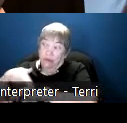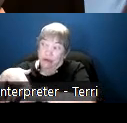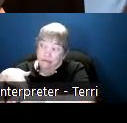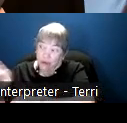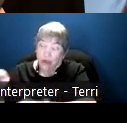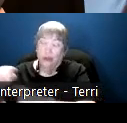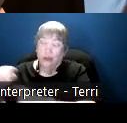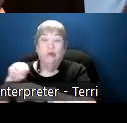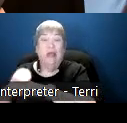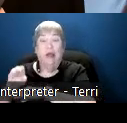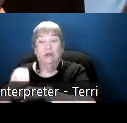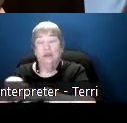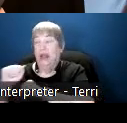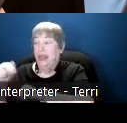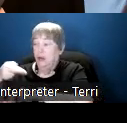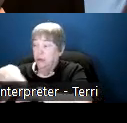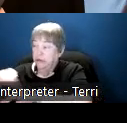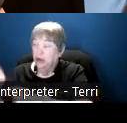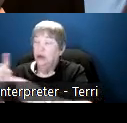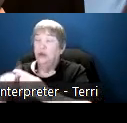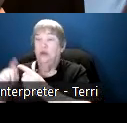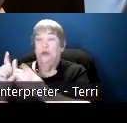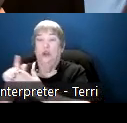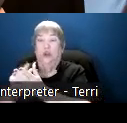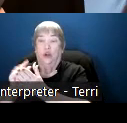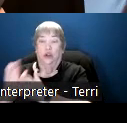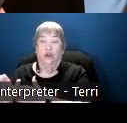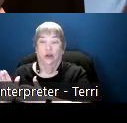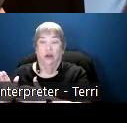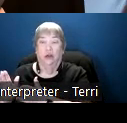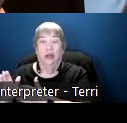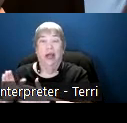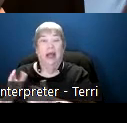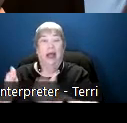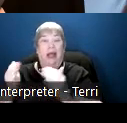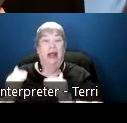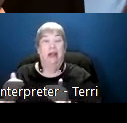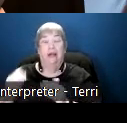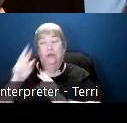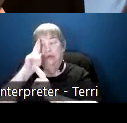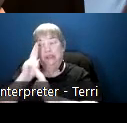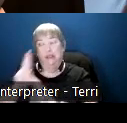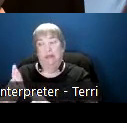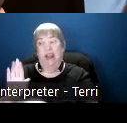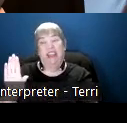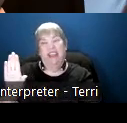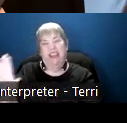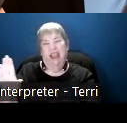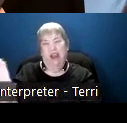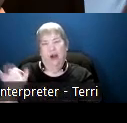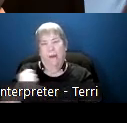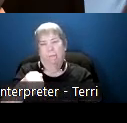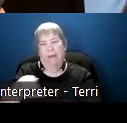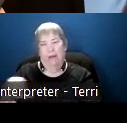to attorneys if that is what they need. And you want to respect the boundaries of the survivor. That's always a huge, important